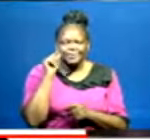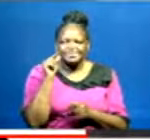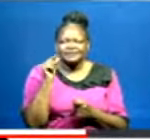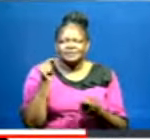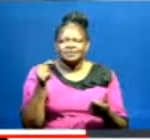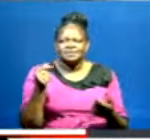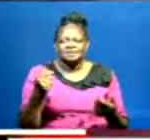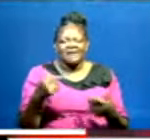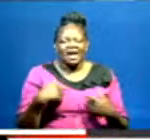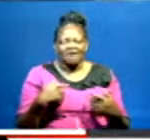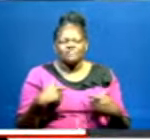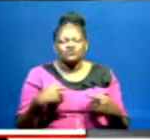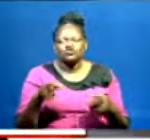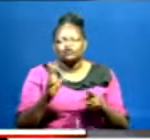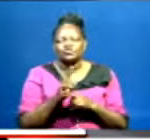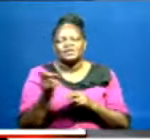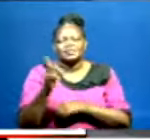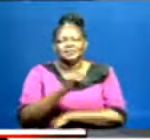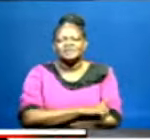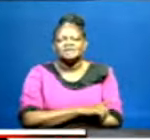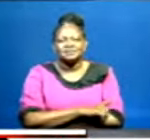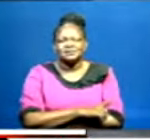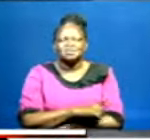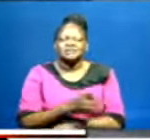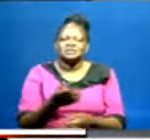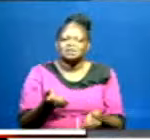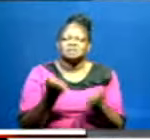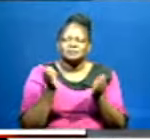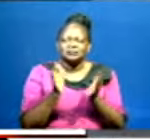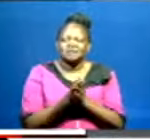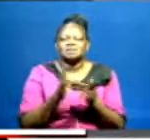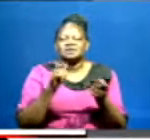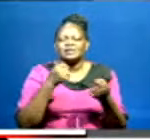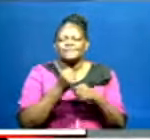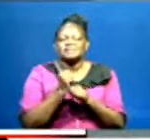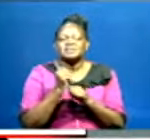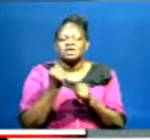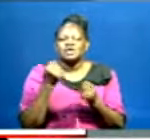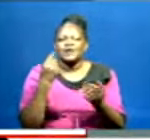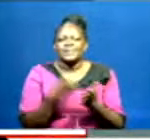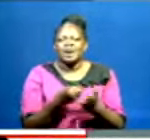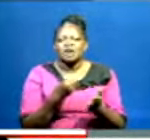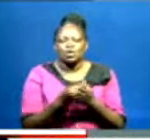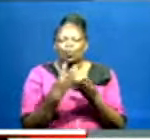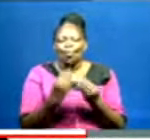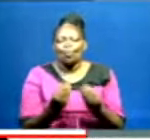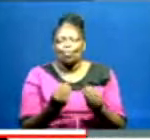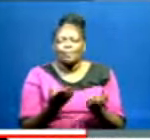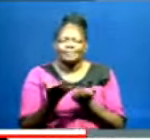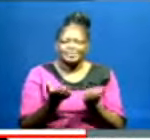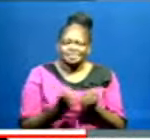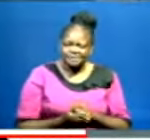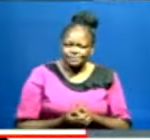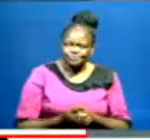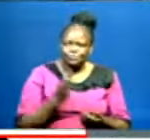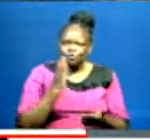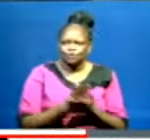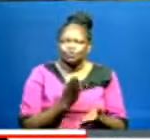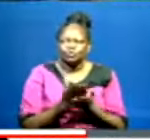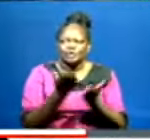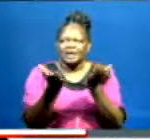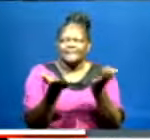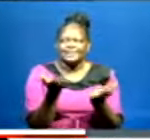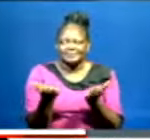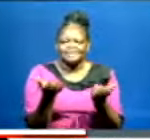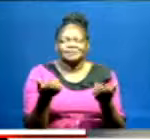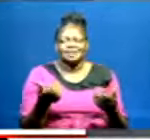taken advantage of the day's desired need and turned it into a money-minting booming business. Of course, the business has